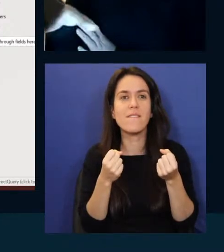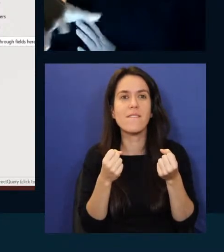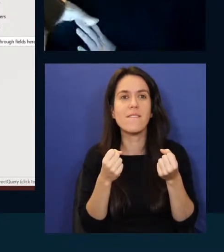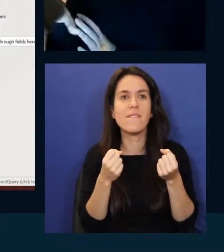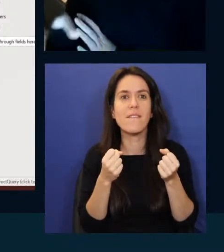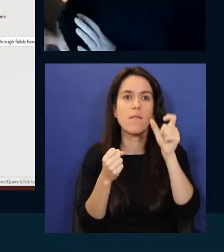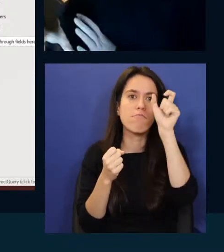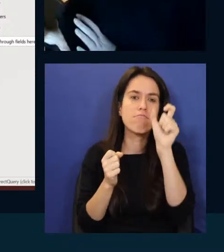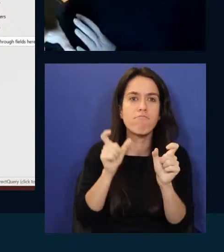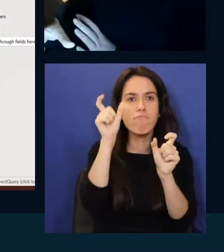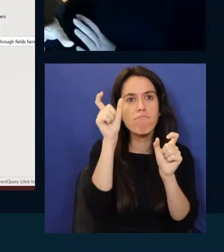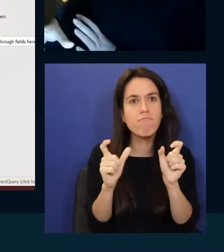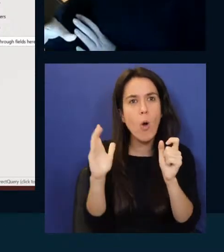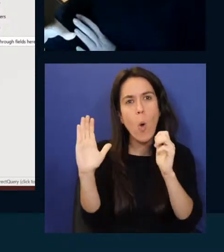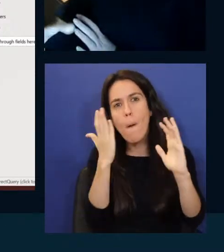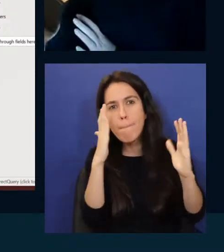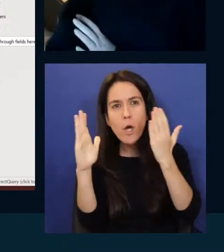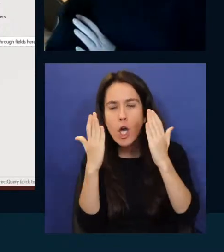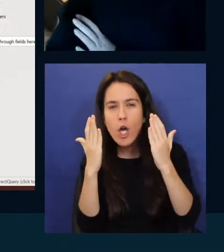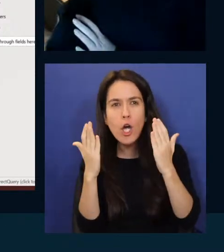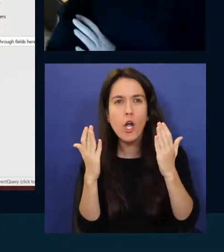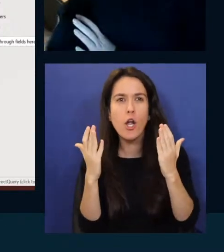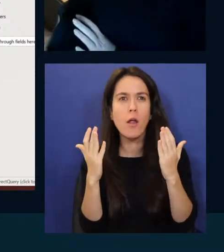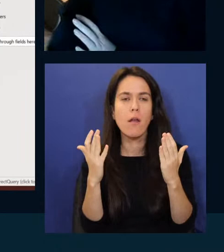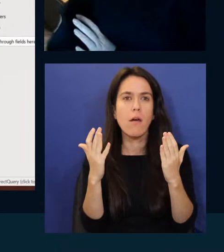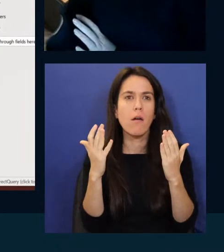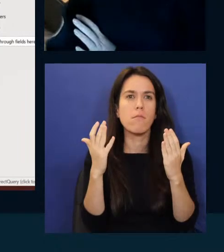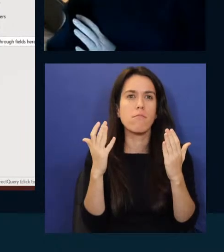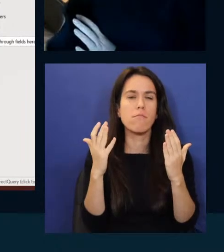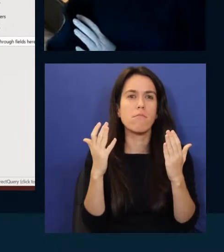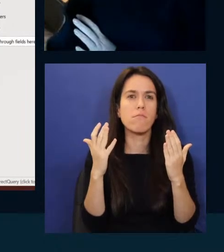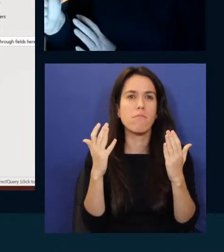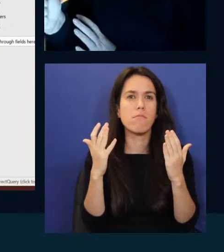like really nitty-gritty Teams data.